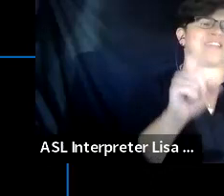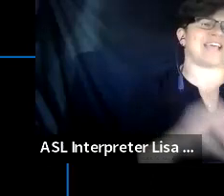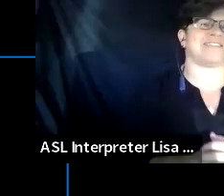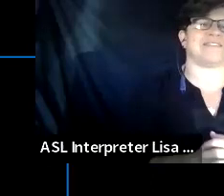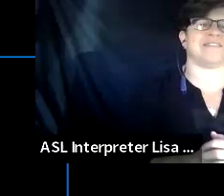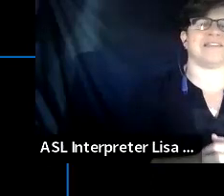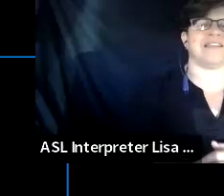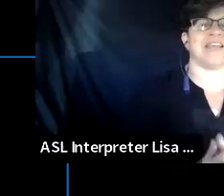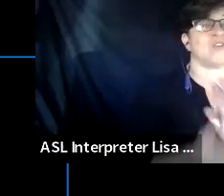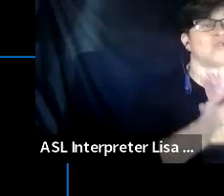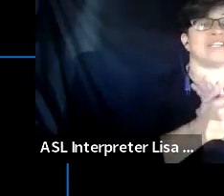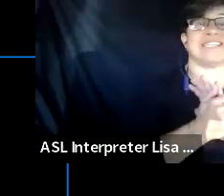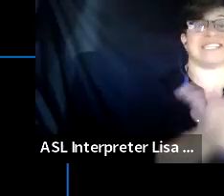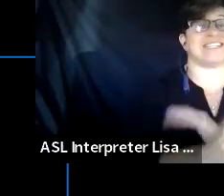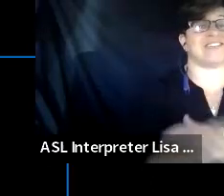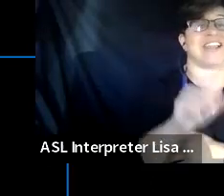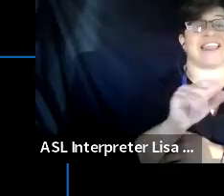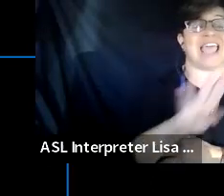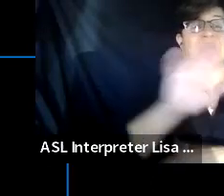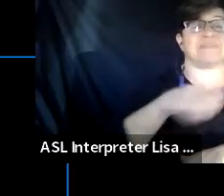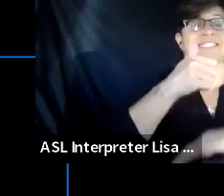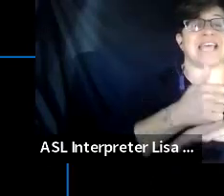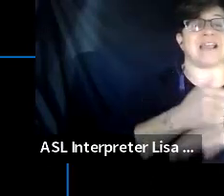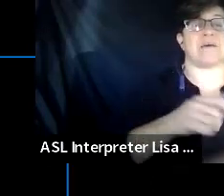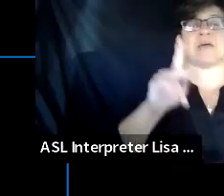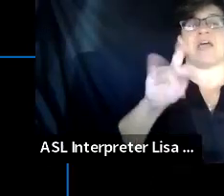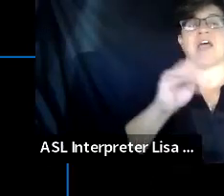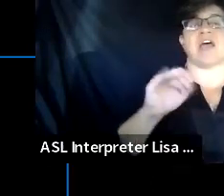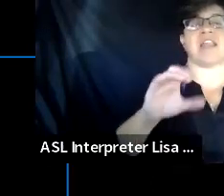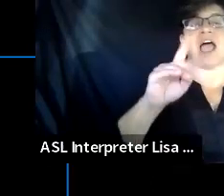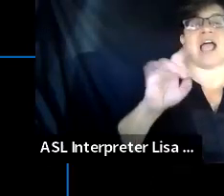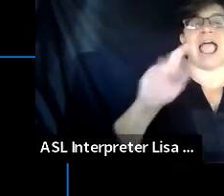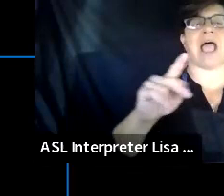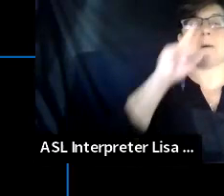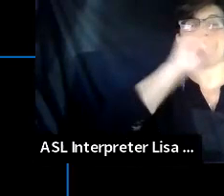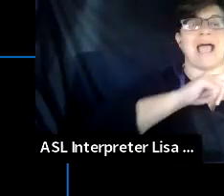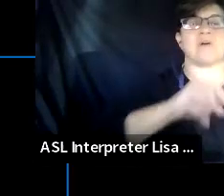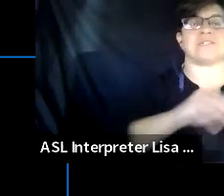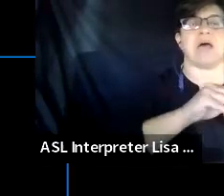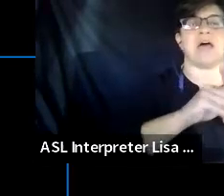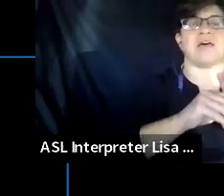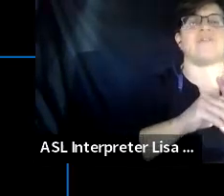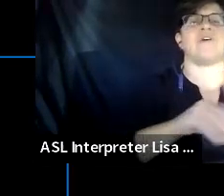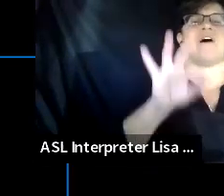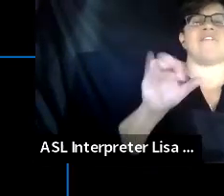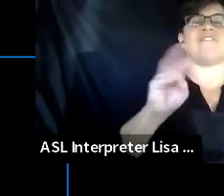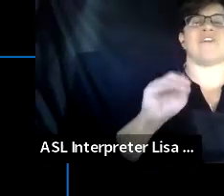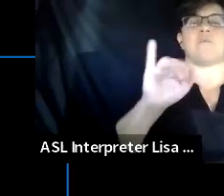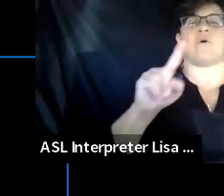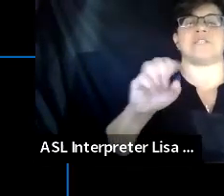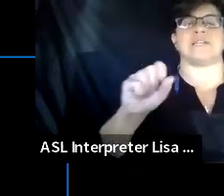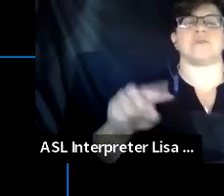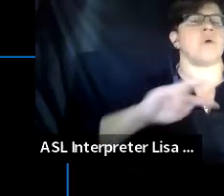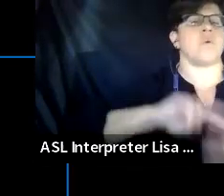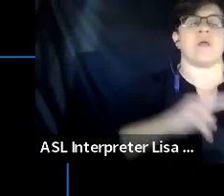in Dror's lab actually established a knockout mouse model of our FAM161ARP. In other words, she knocked out the FAM gene,